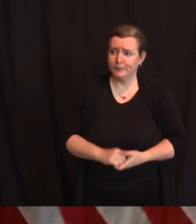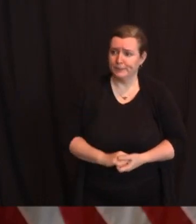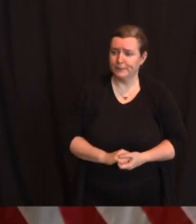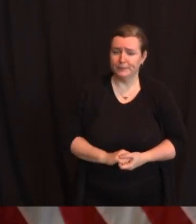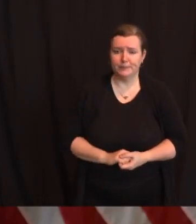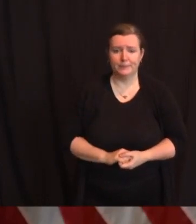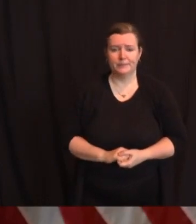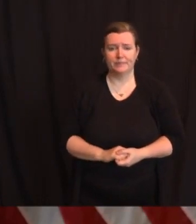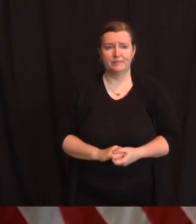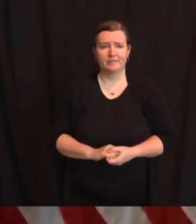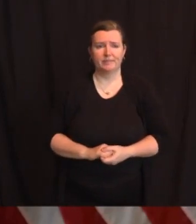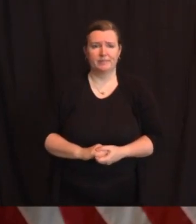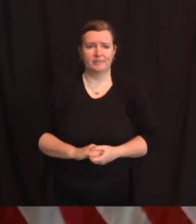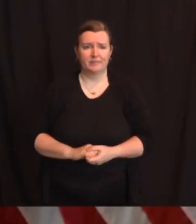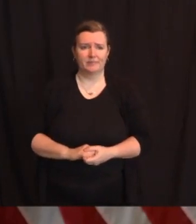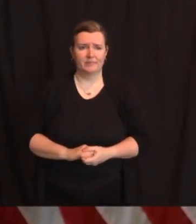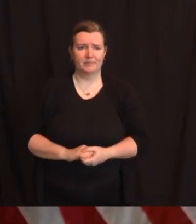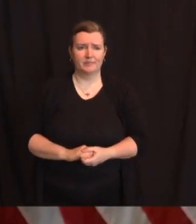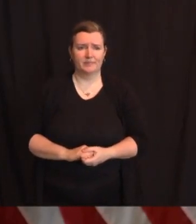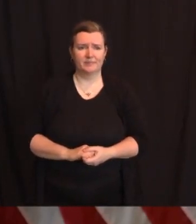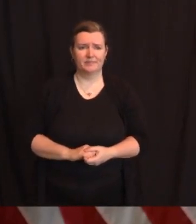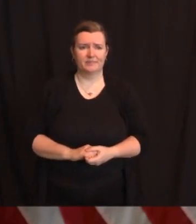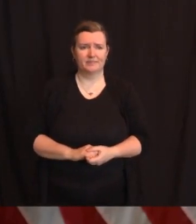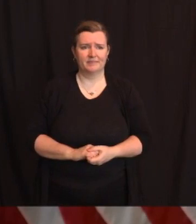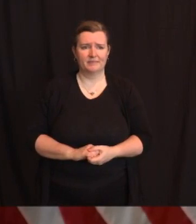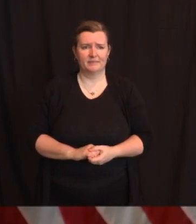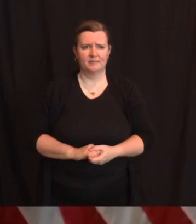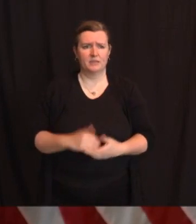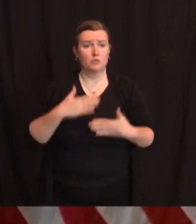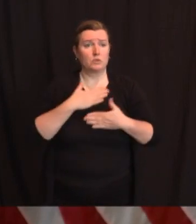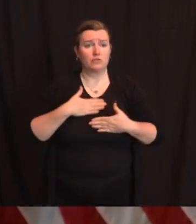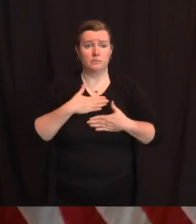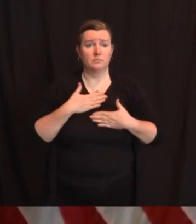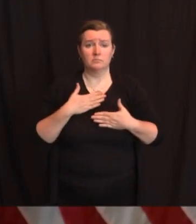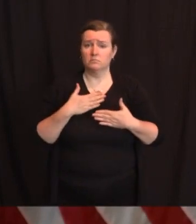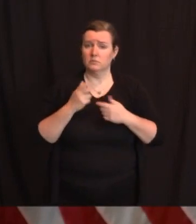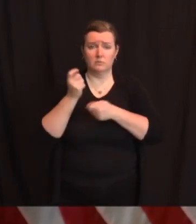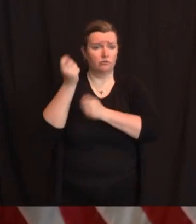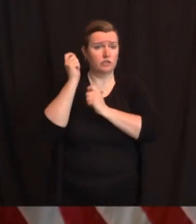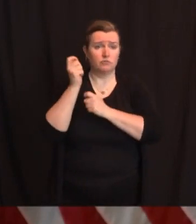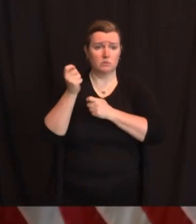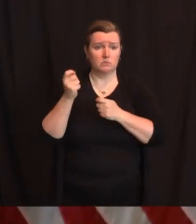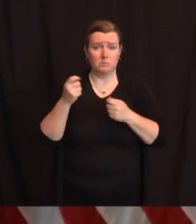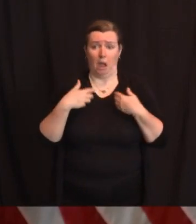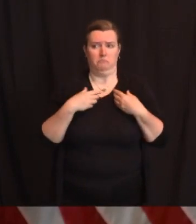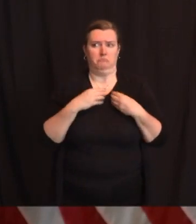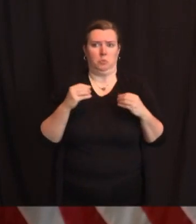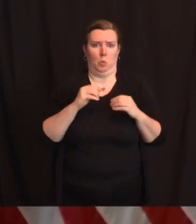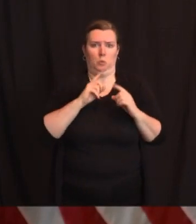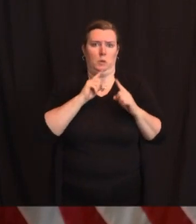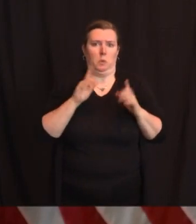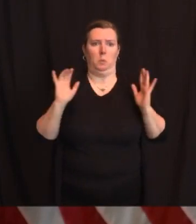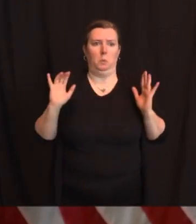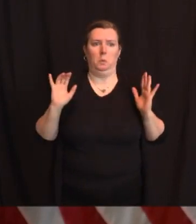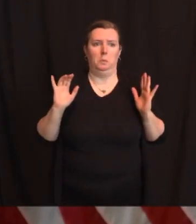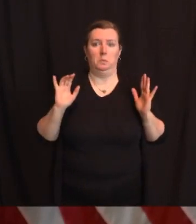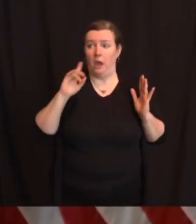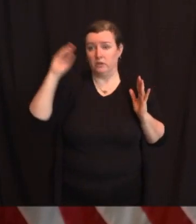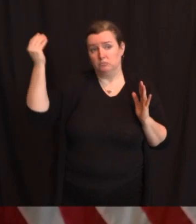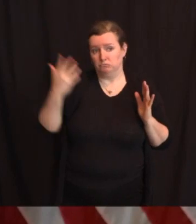This is a buzzer round. Nothing to report on recreational fishing. And if we have something, we will definitely let you know. We